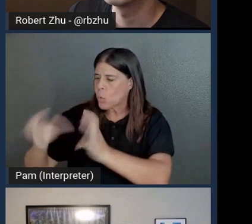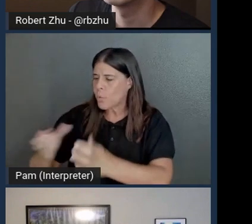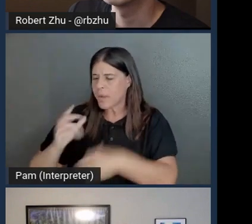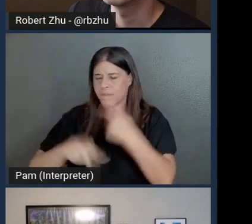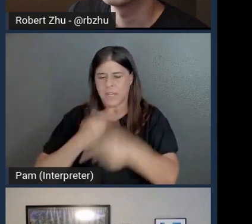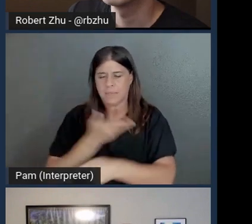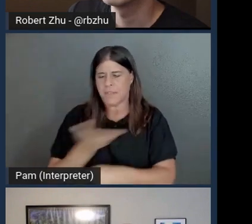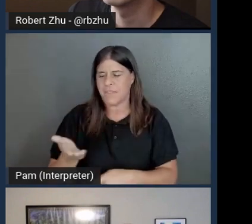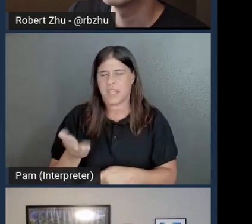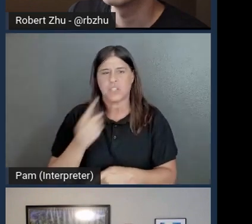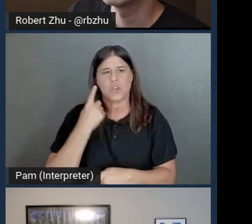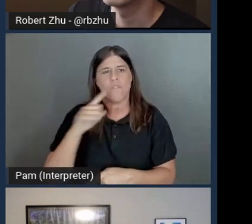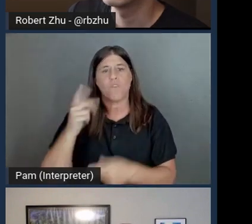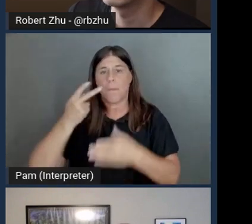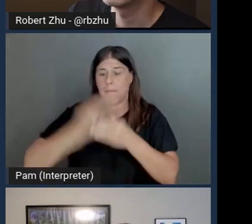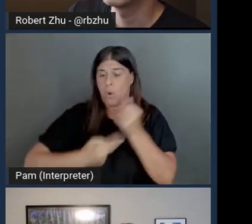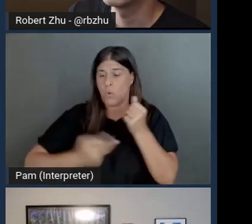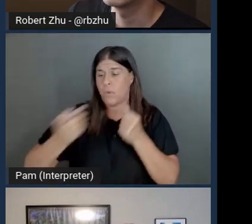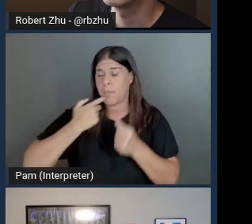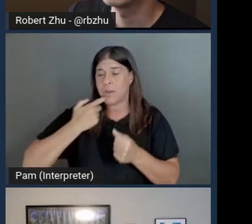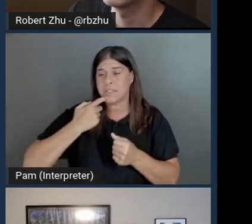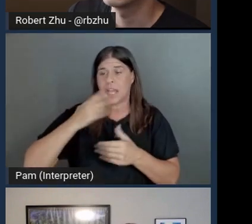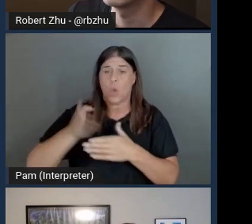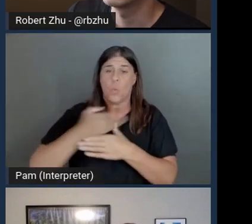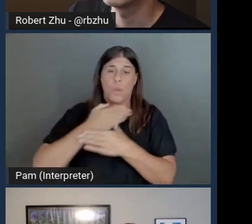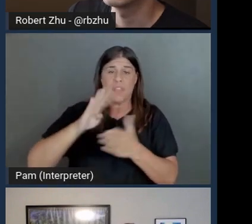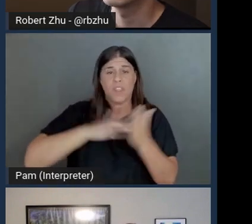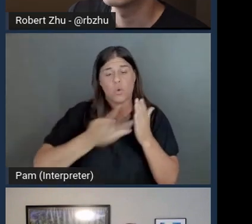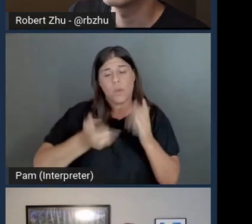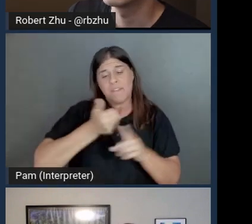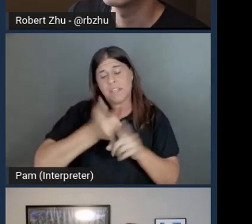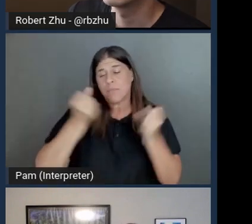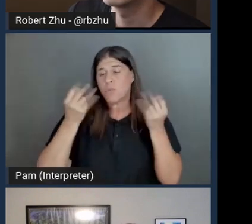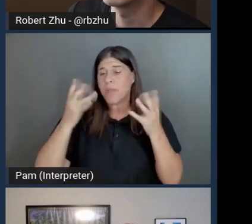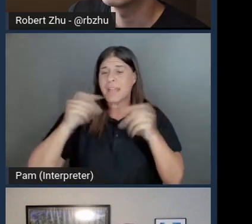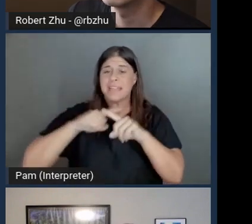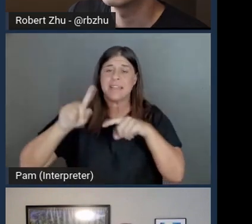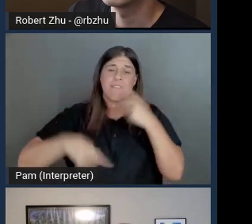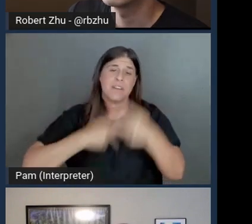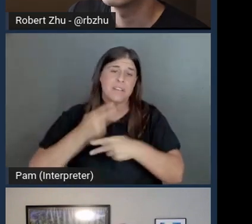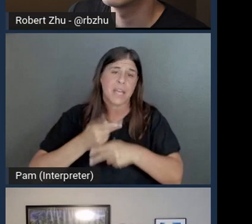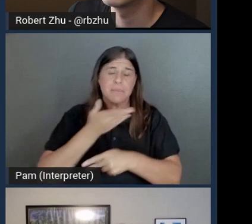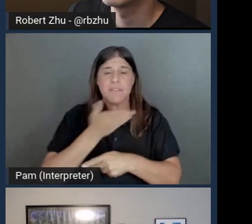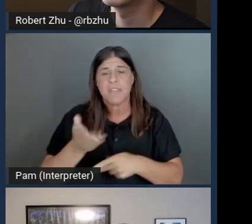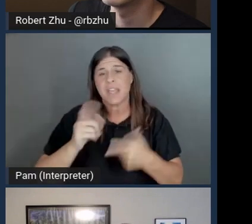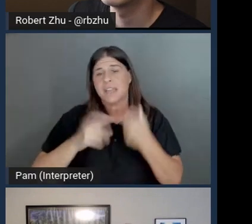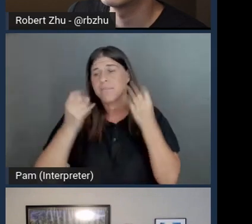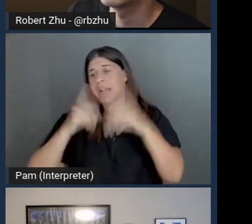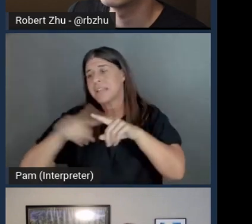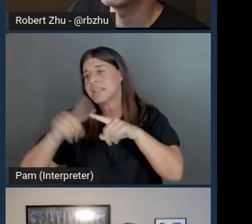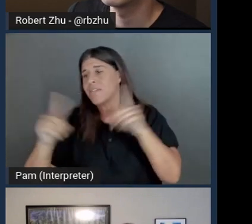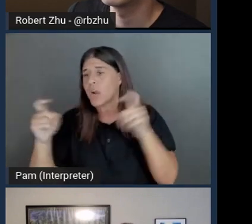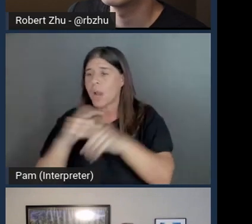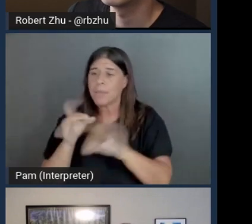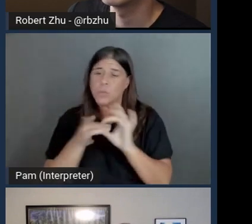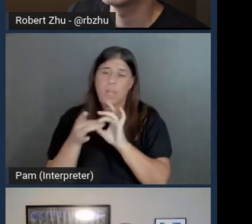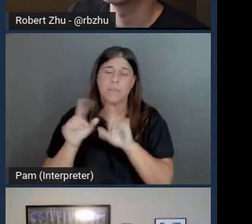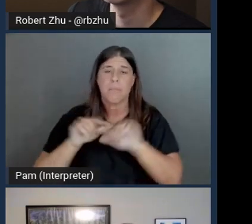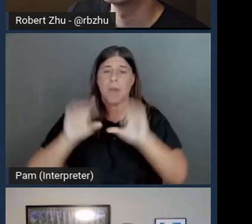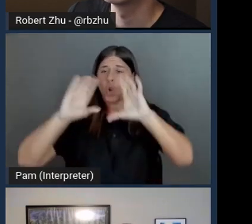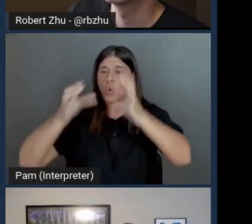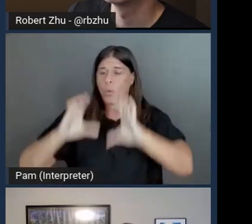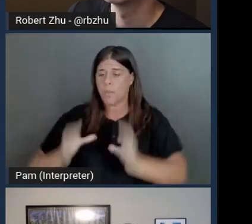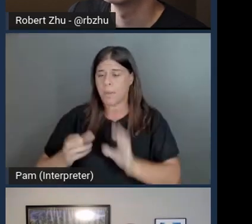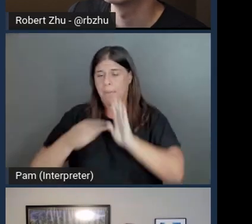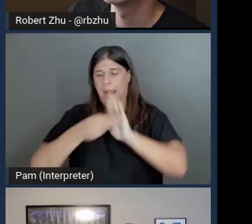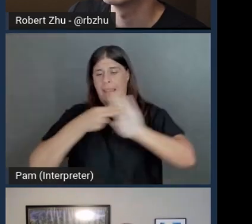this case, both of them are saying, within a graph, you can have many different types of entities and a lot of different complex relationships. You group them together by